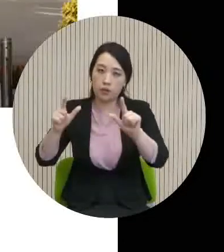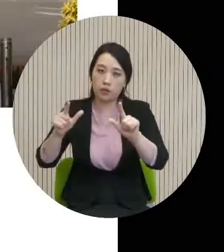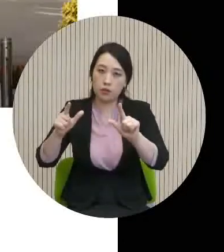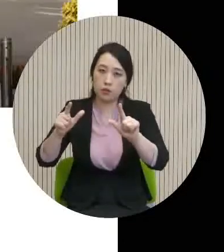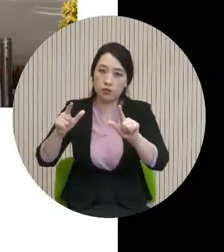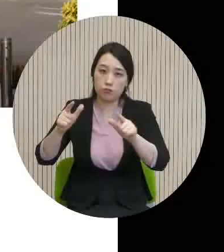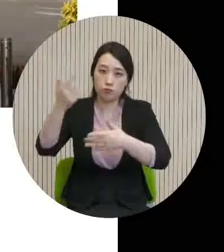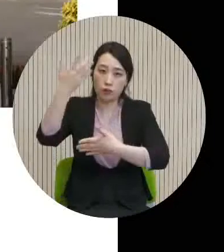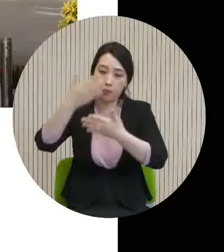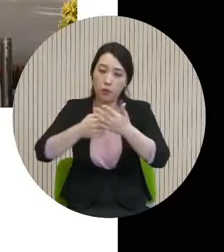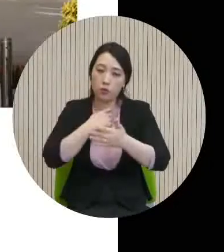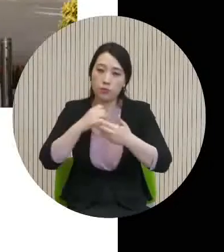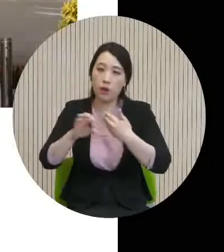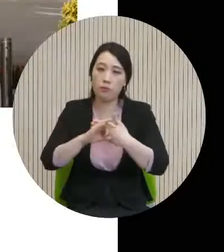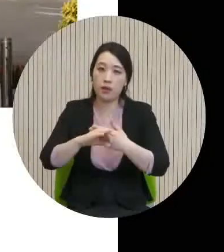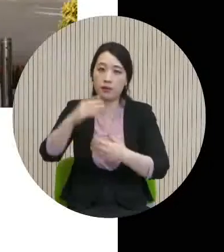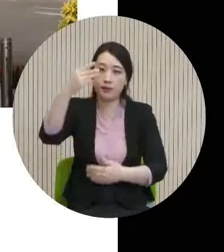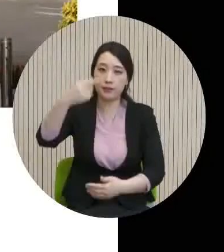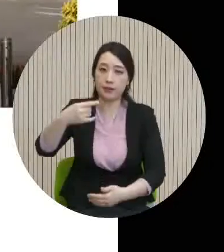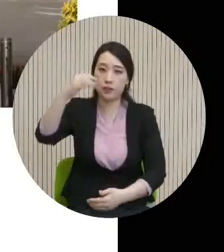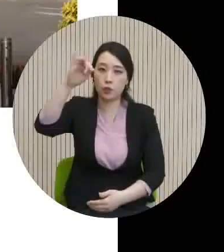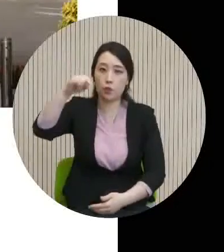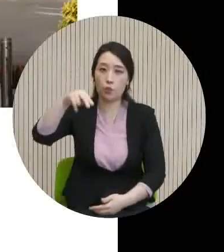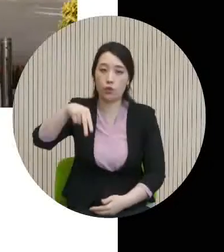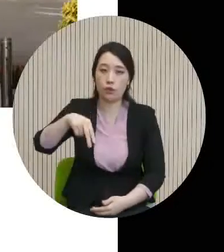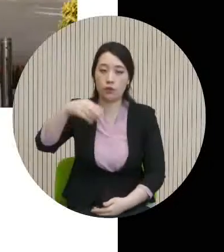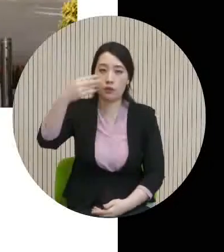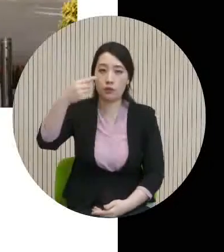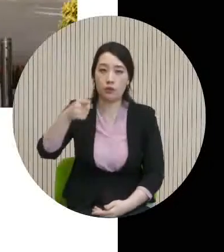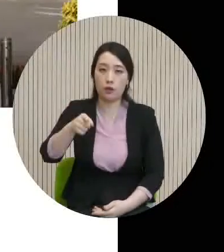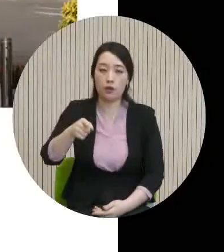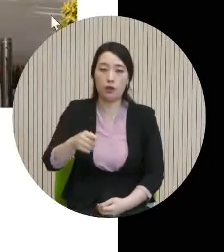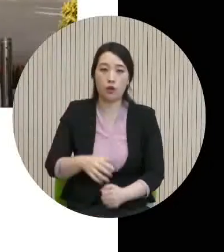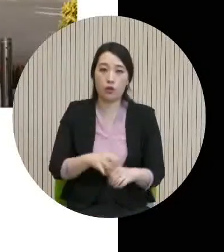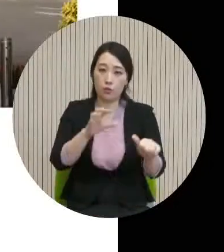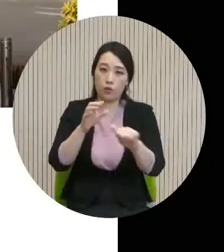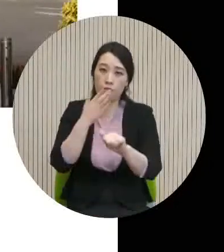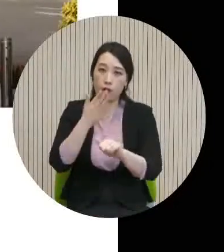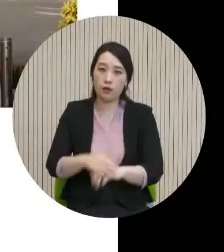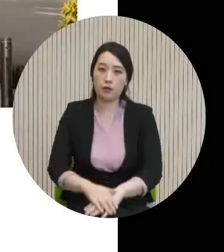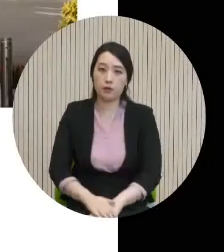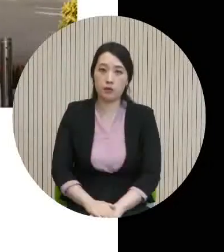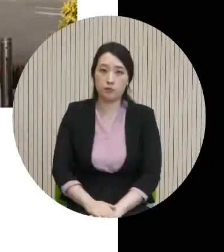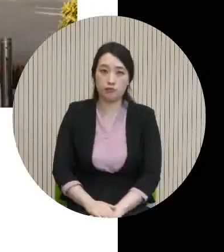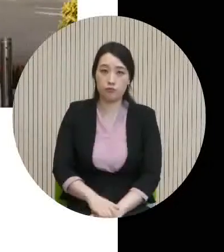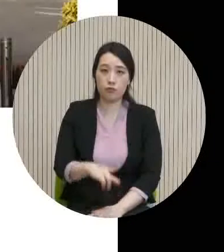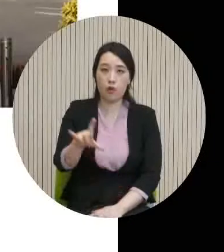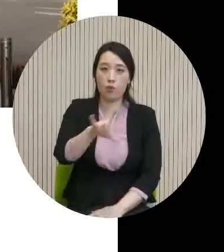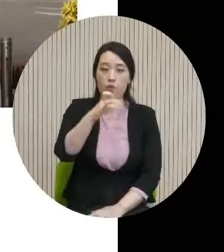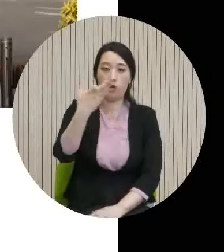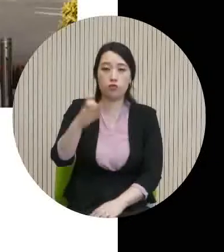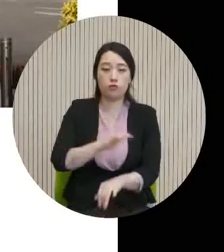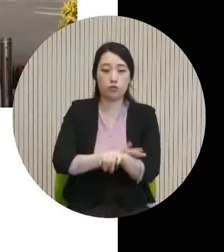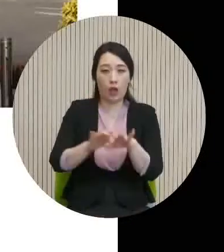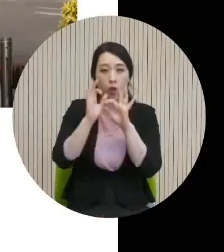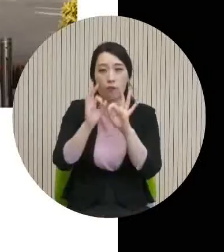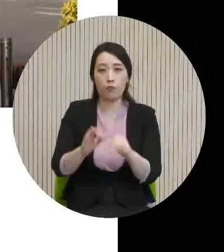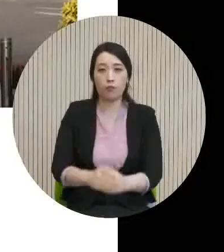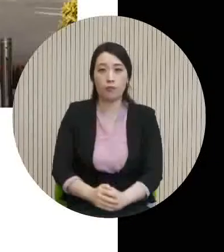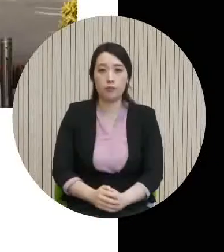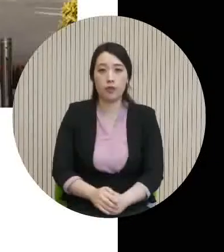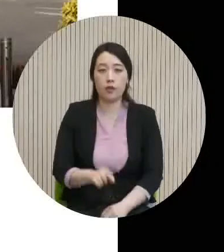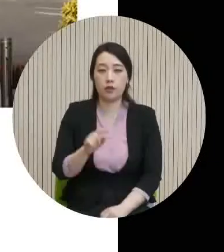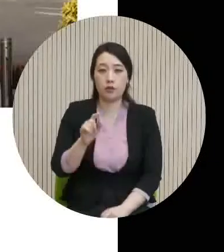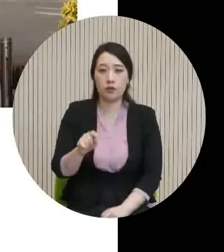remember what happened during this period. This is another classic example, if you will. This